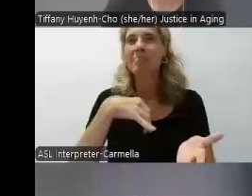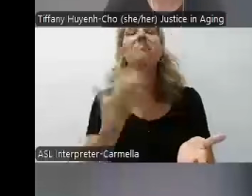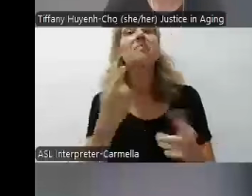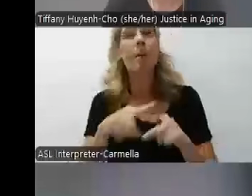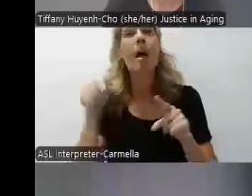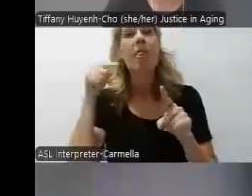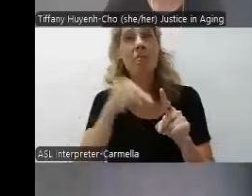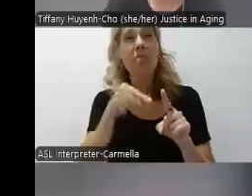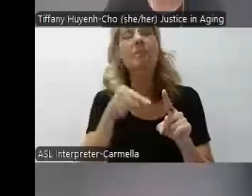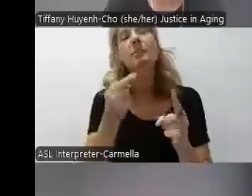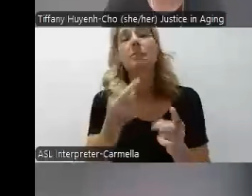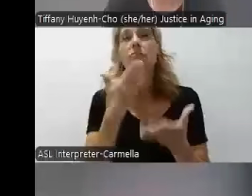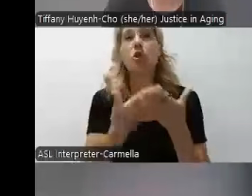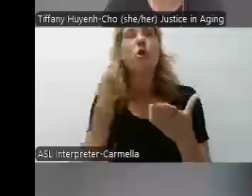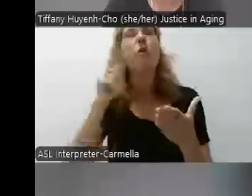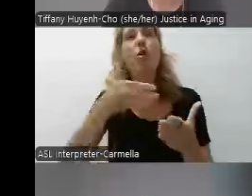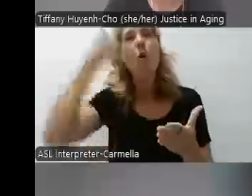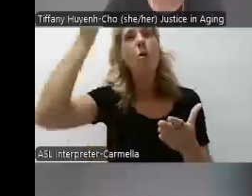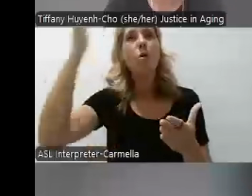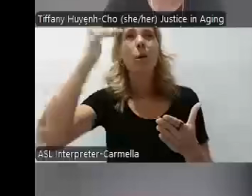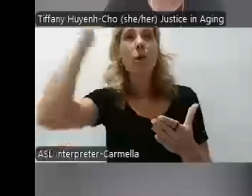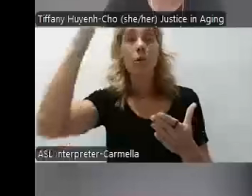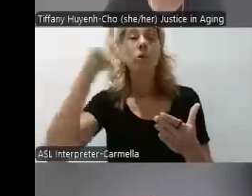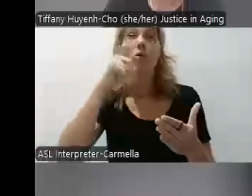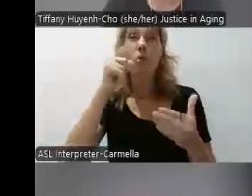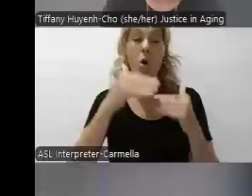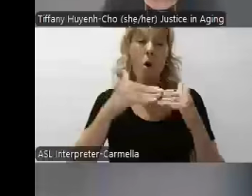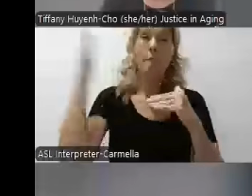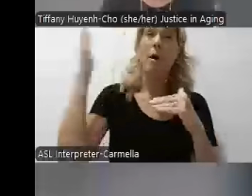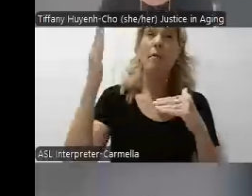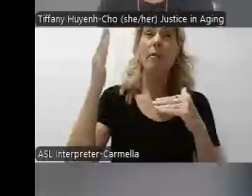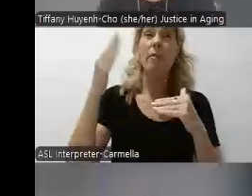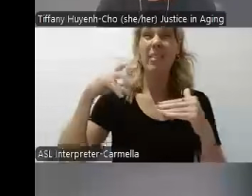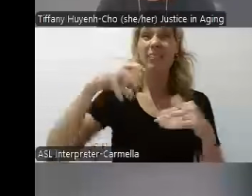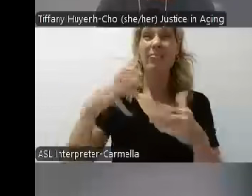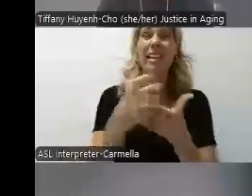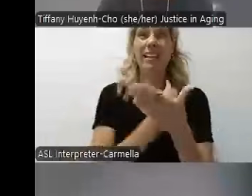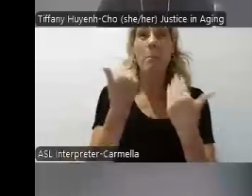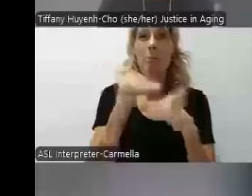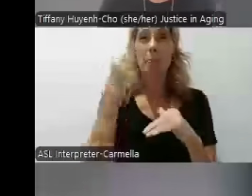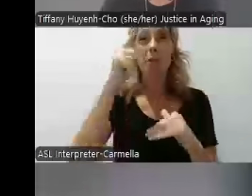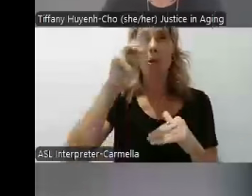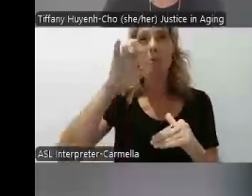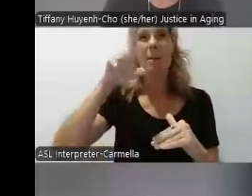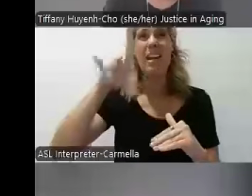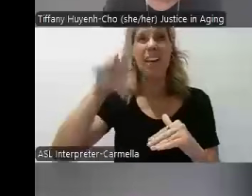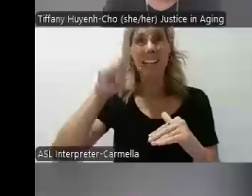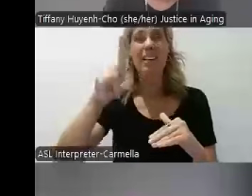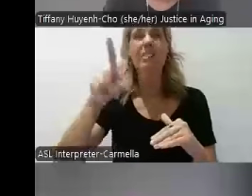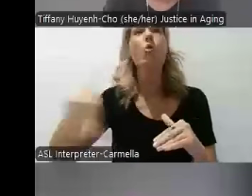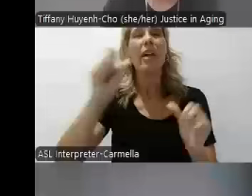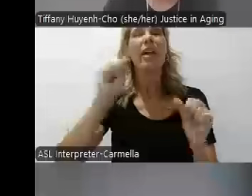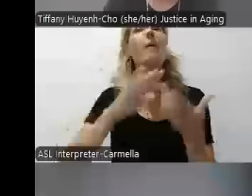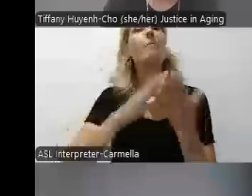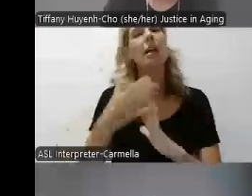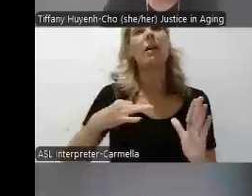is really useful for older adults who are over the income limit for Medicaid in order for them to become eligible